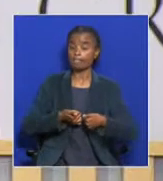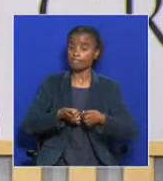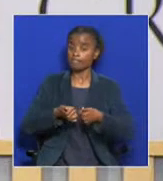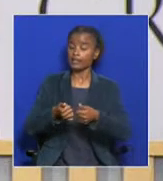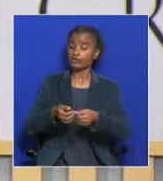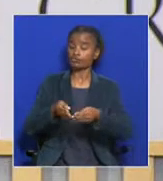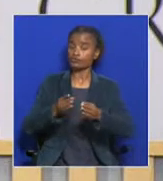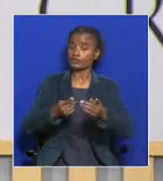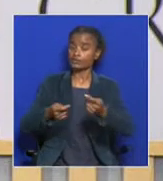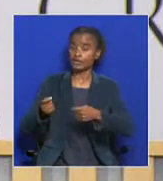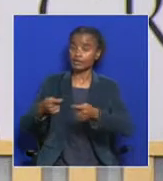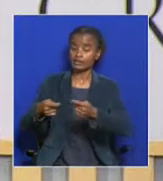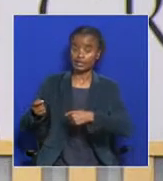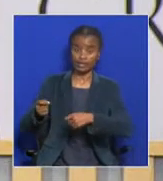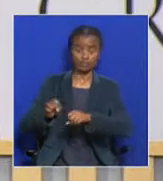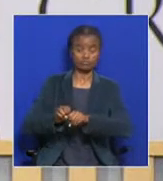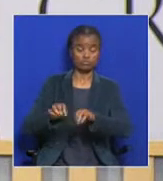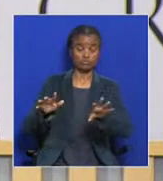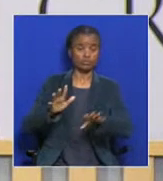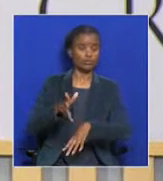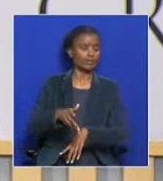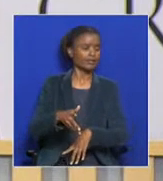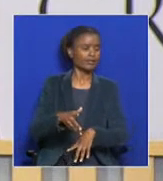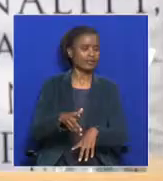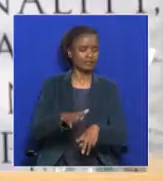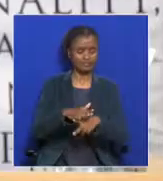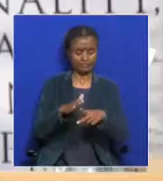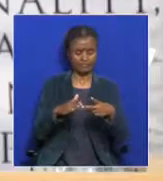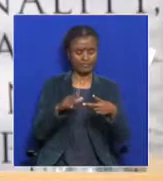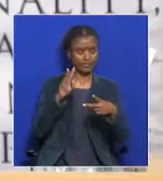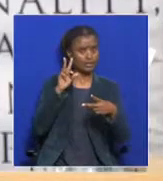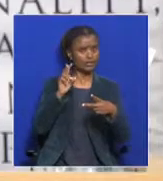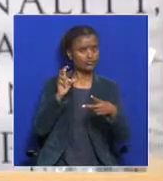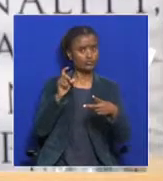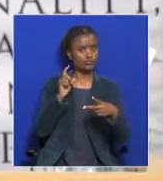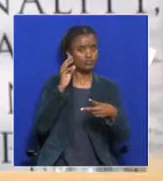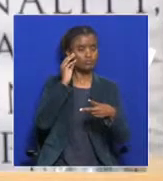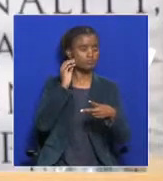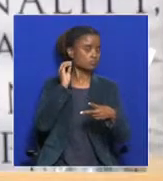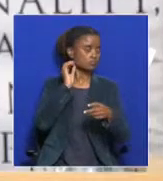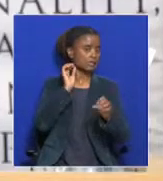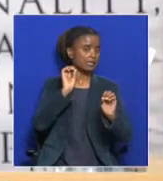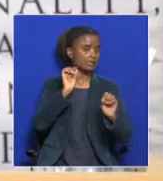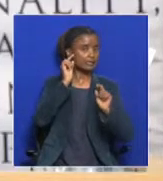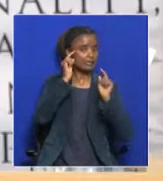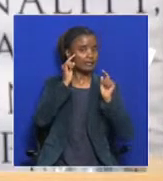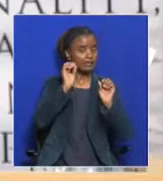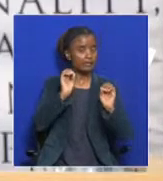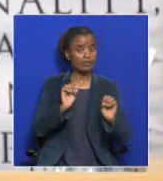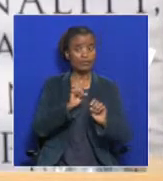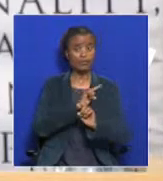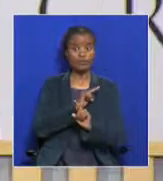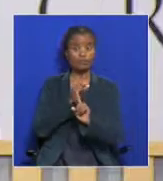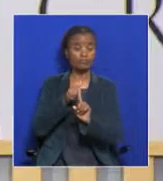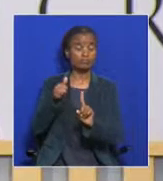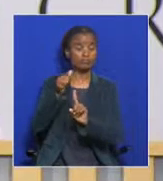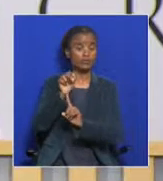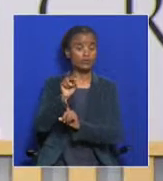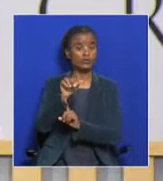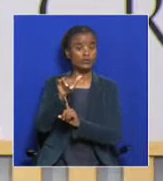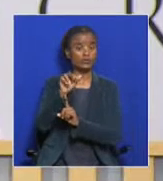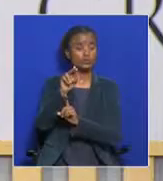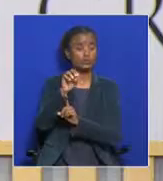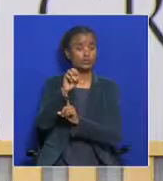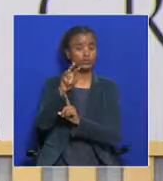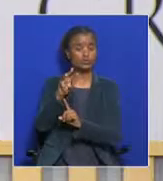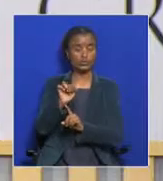matters don't cross your mind at all, simply because Brigadier Nyuswa say go store them in one of our offices. Once again, Colonel, please